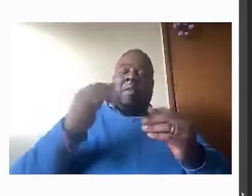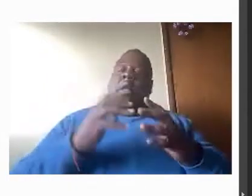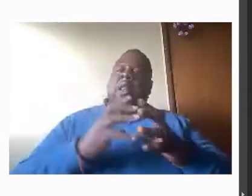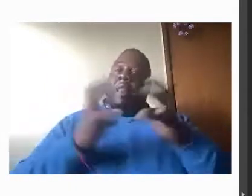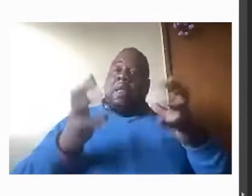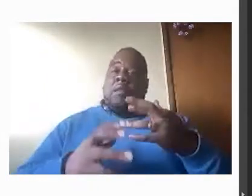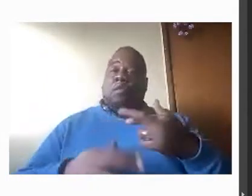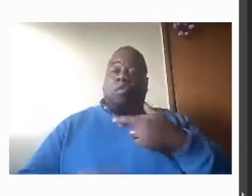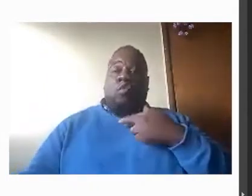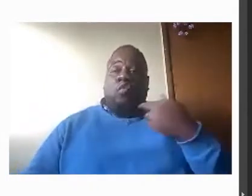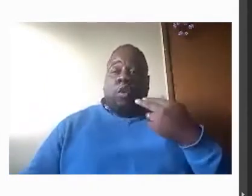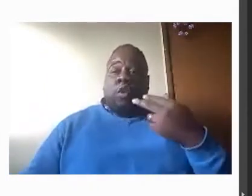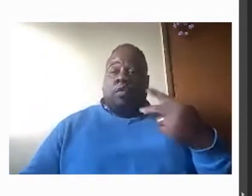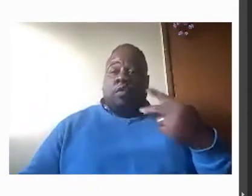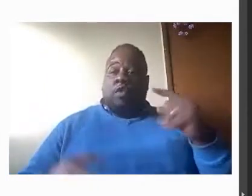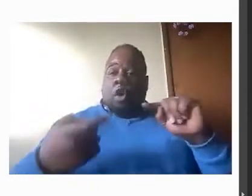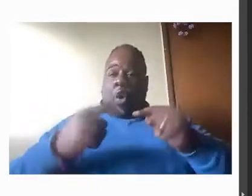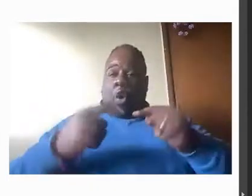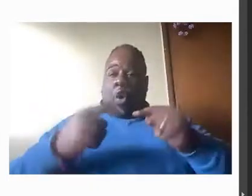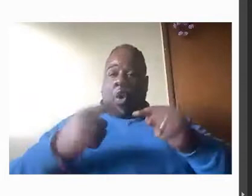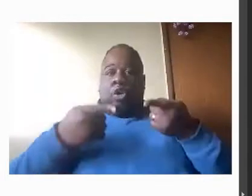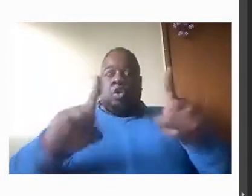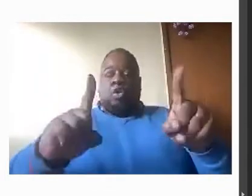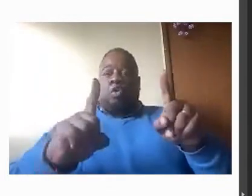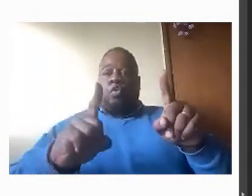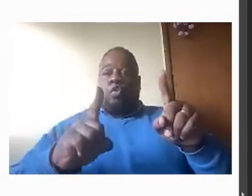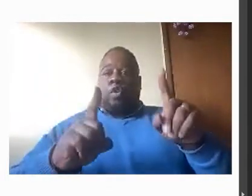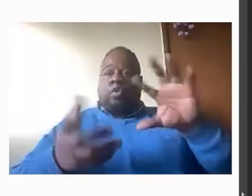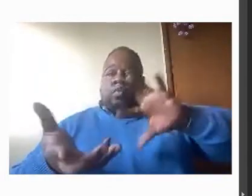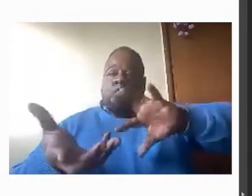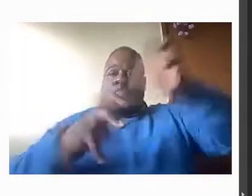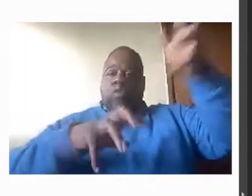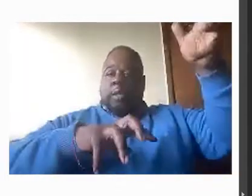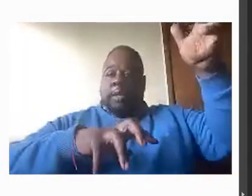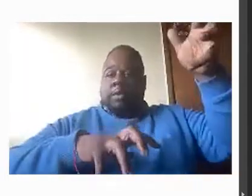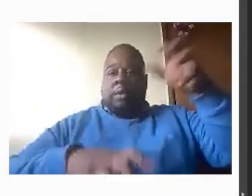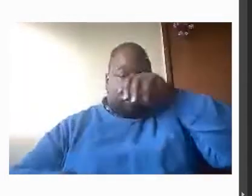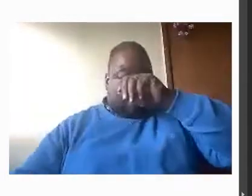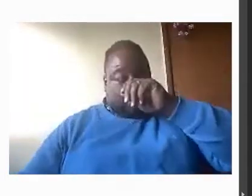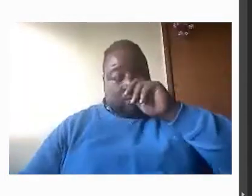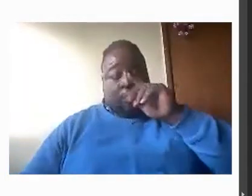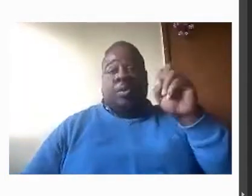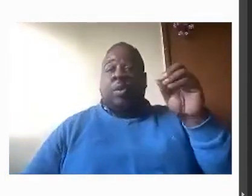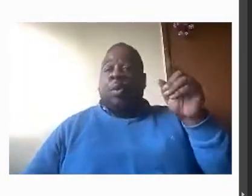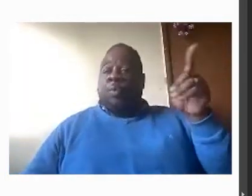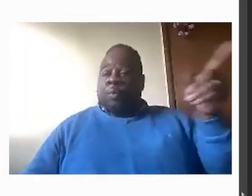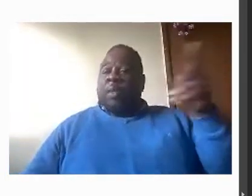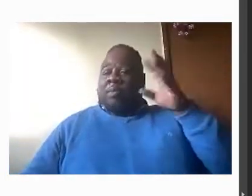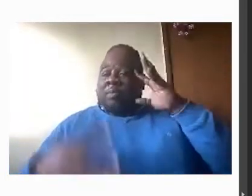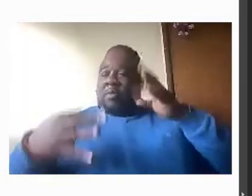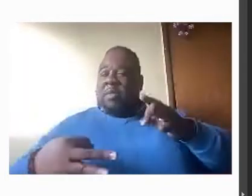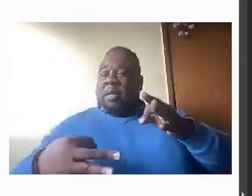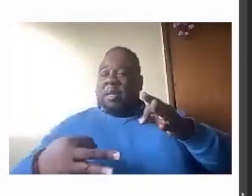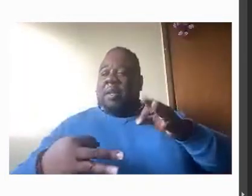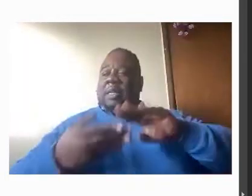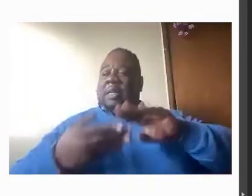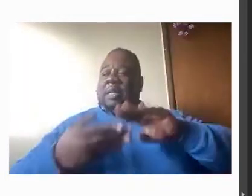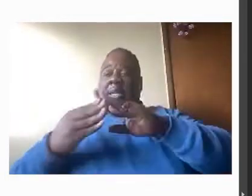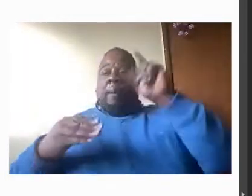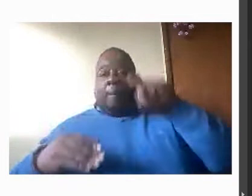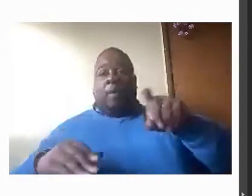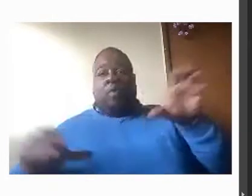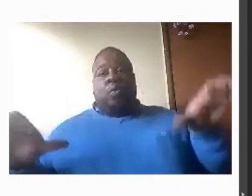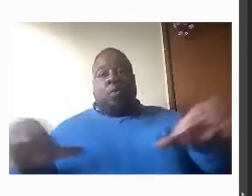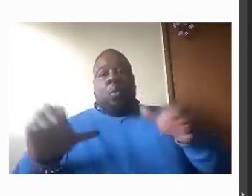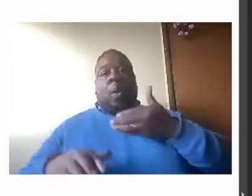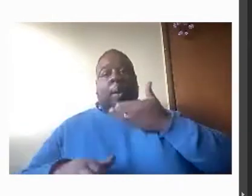death during disasters. The federal judge agreed that the city needed to do a better job, and this suit was